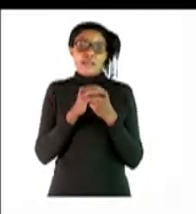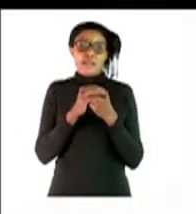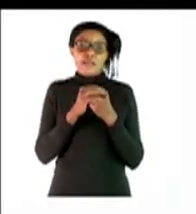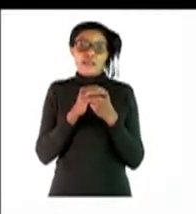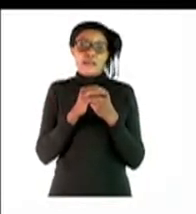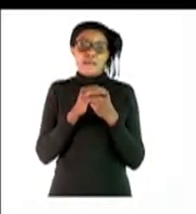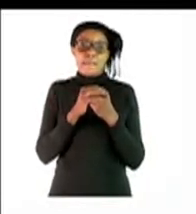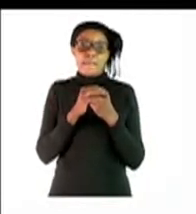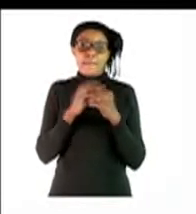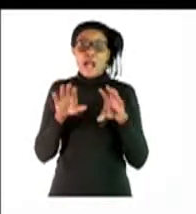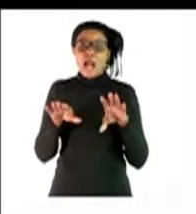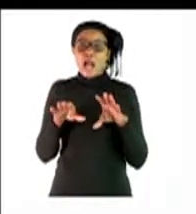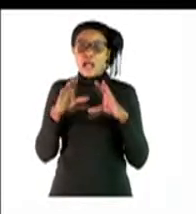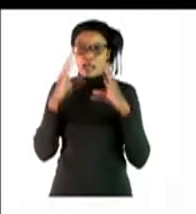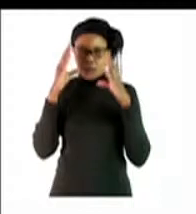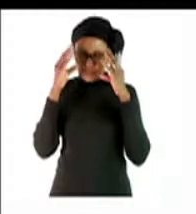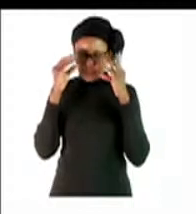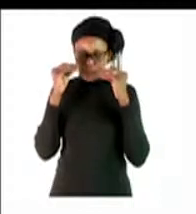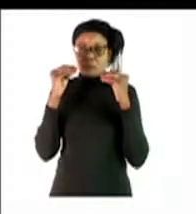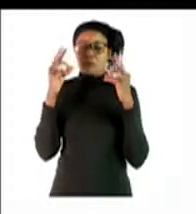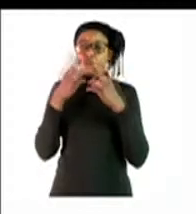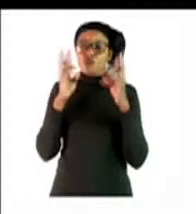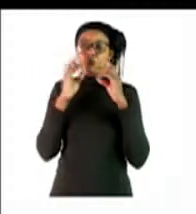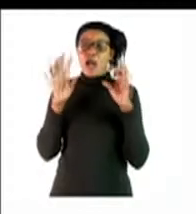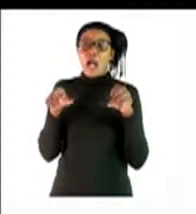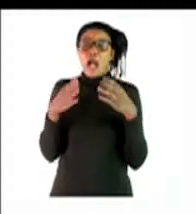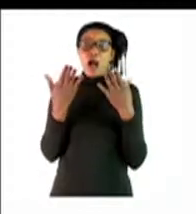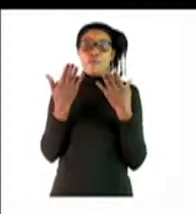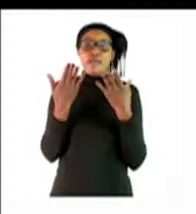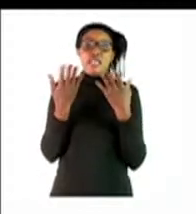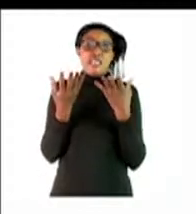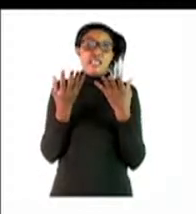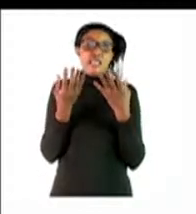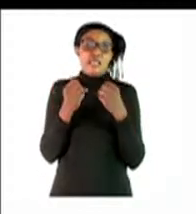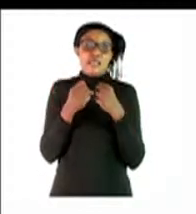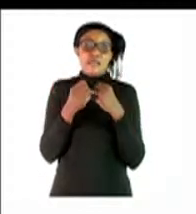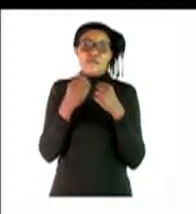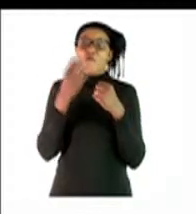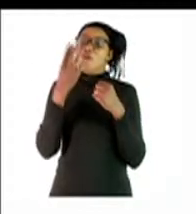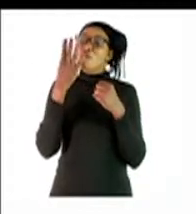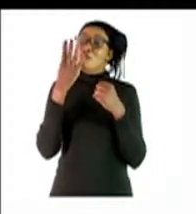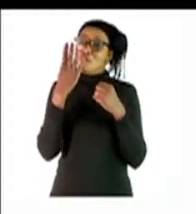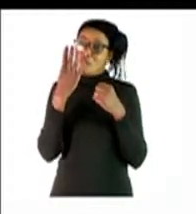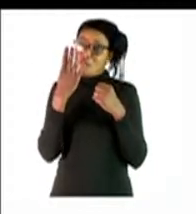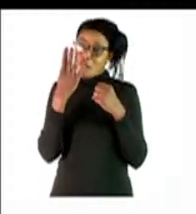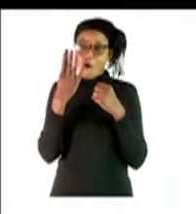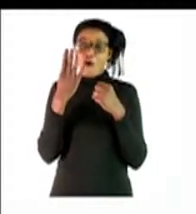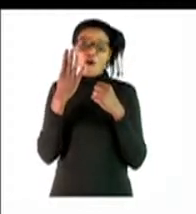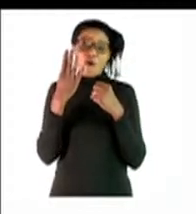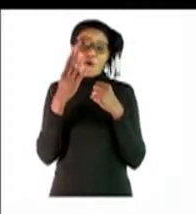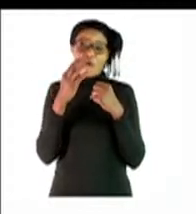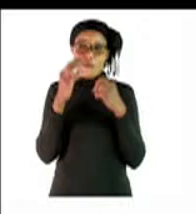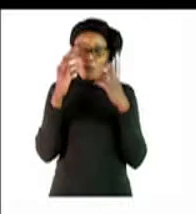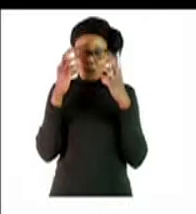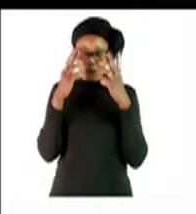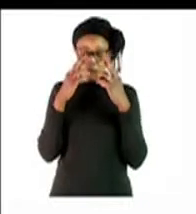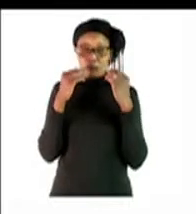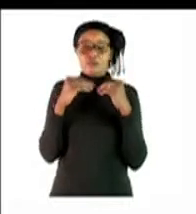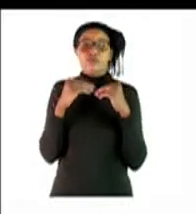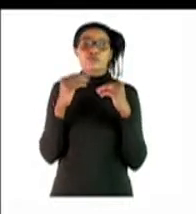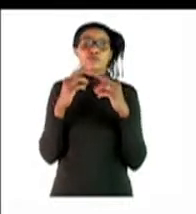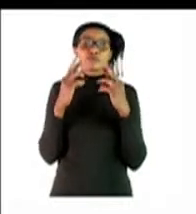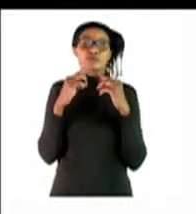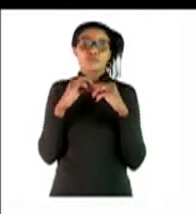many bedrooms are in the house? Four bedrooms. What is in